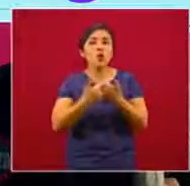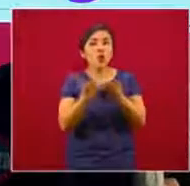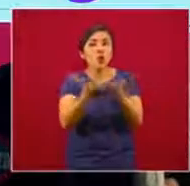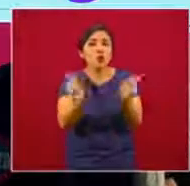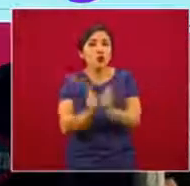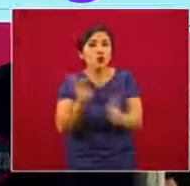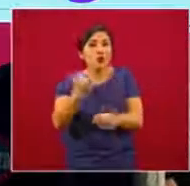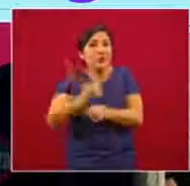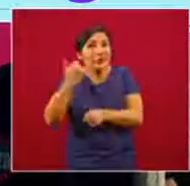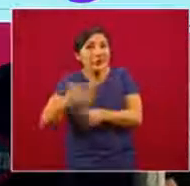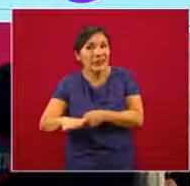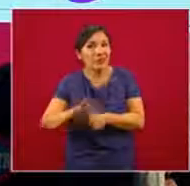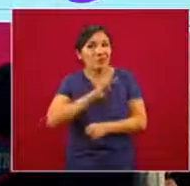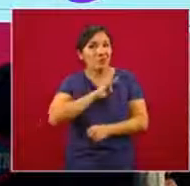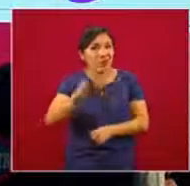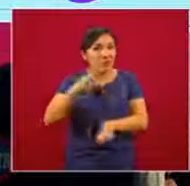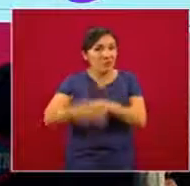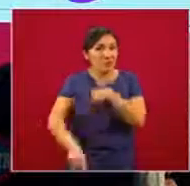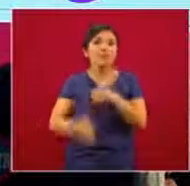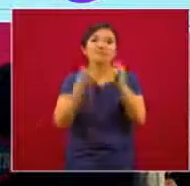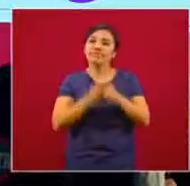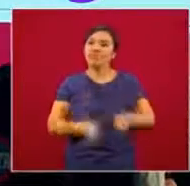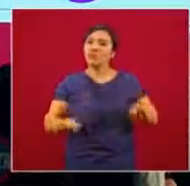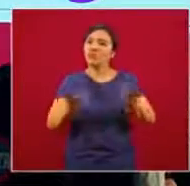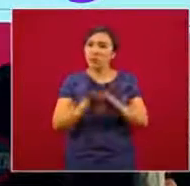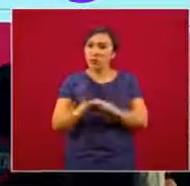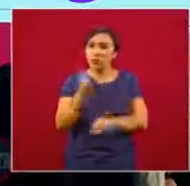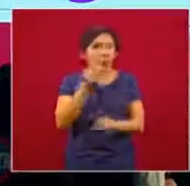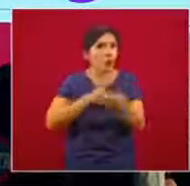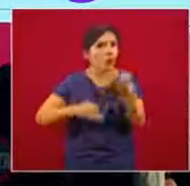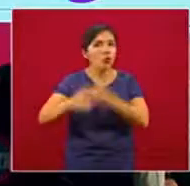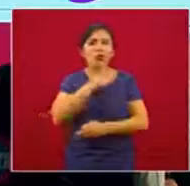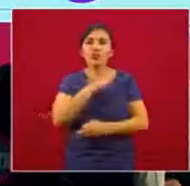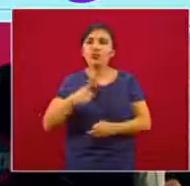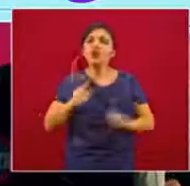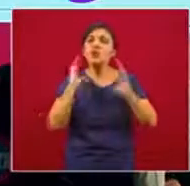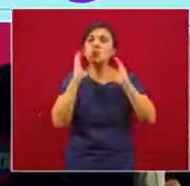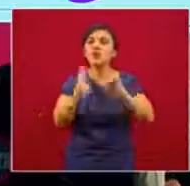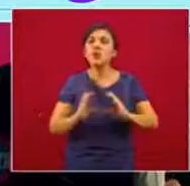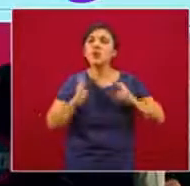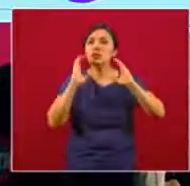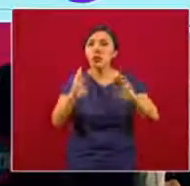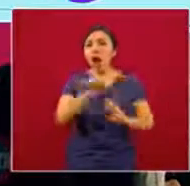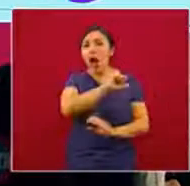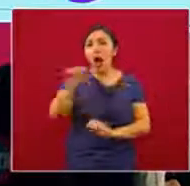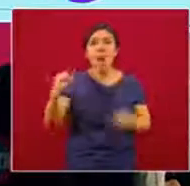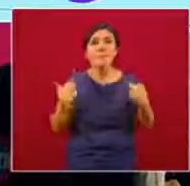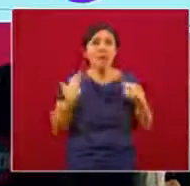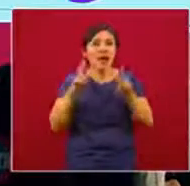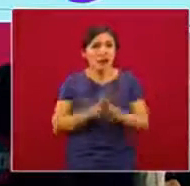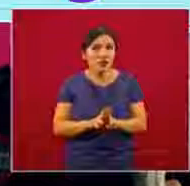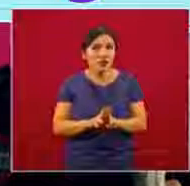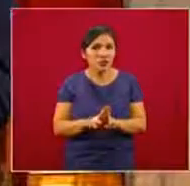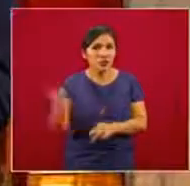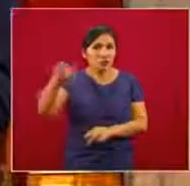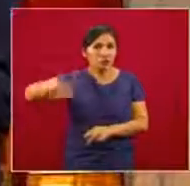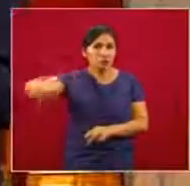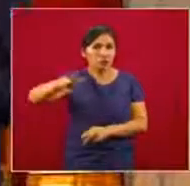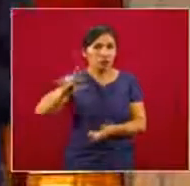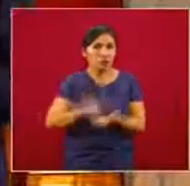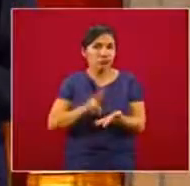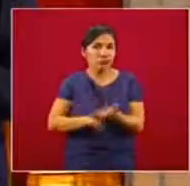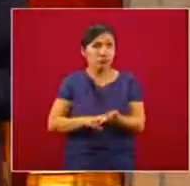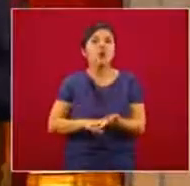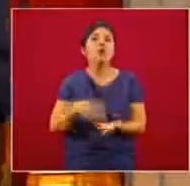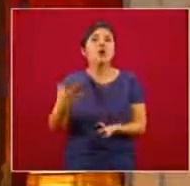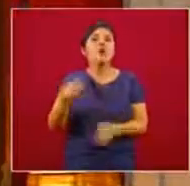second riesgo. bullet would Es muy be to importante para todos then nosotros take care cuidar of al teachers magisterio, cuidar a in nuestros risk maestras y groups. maestros. We